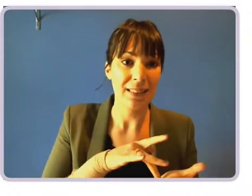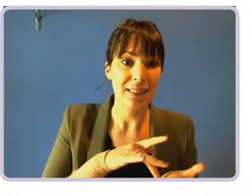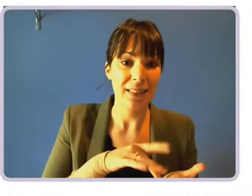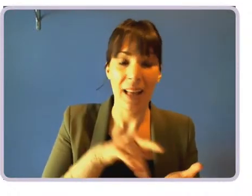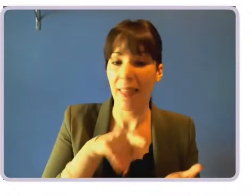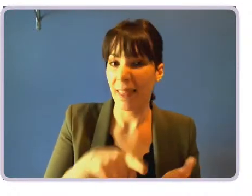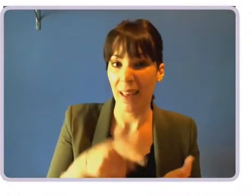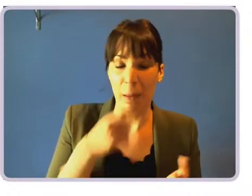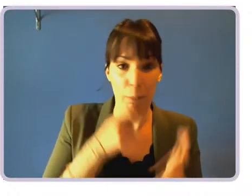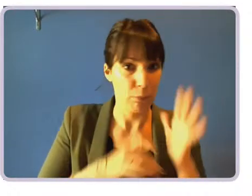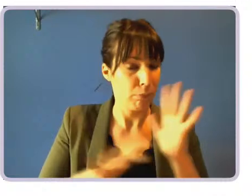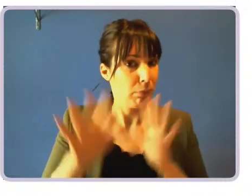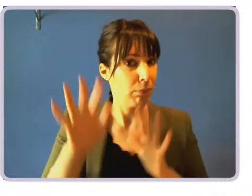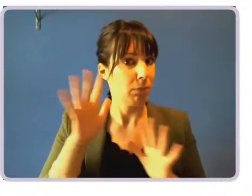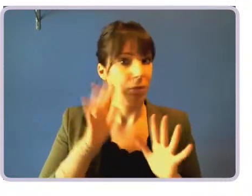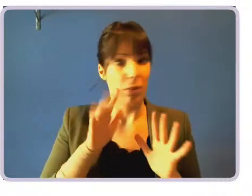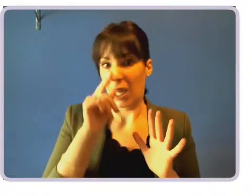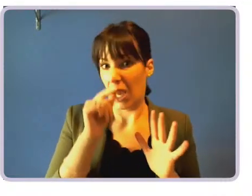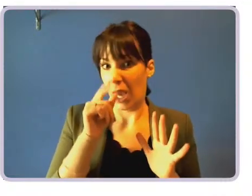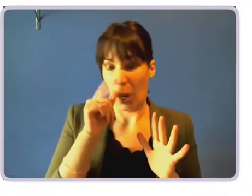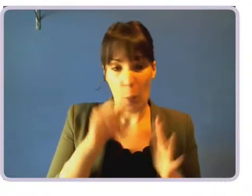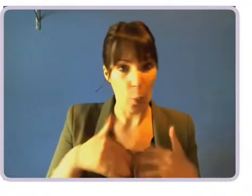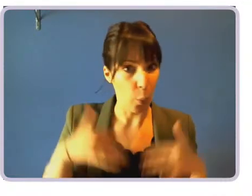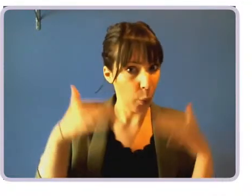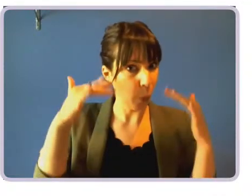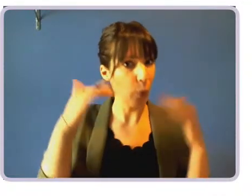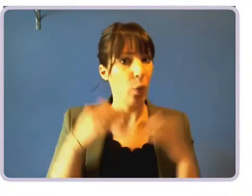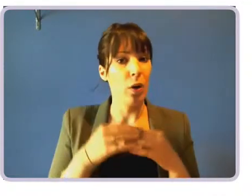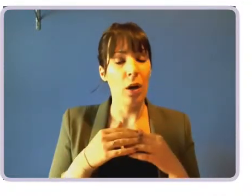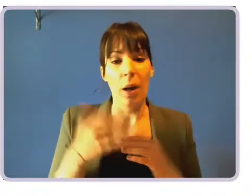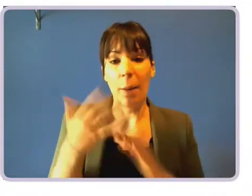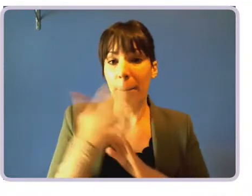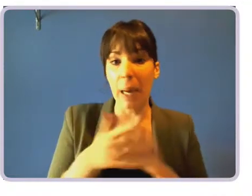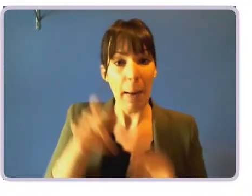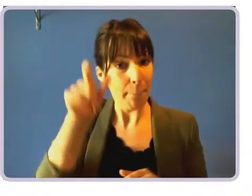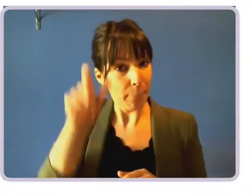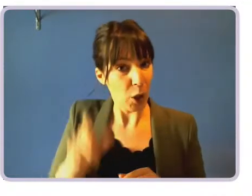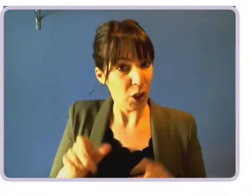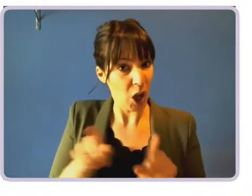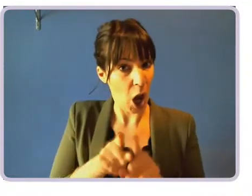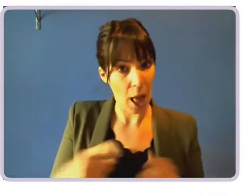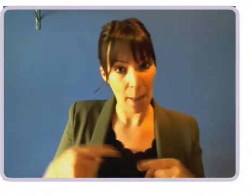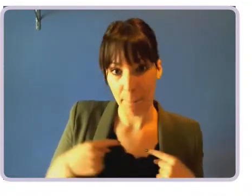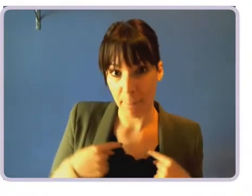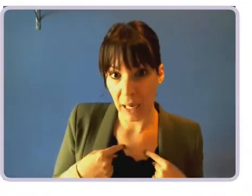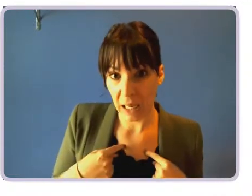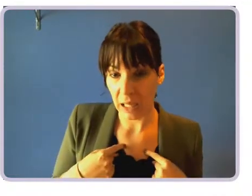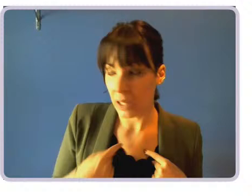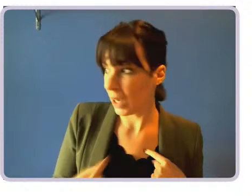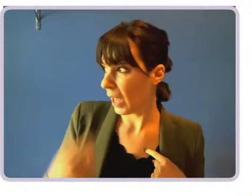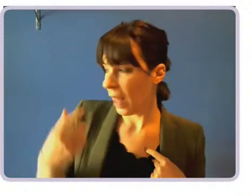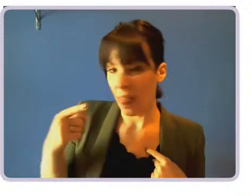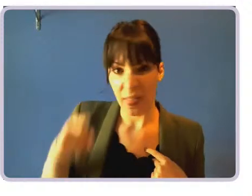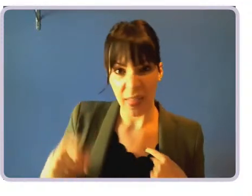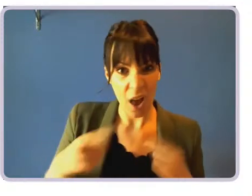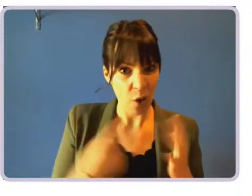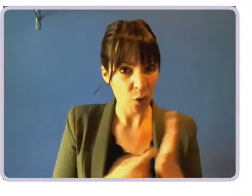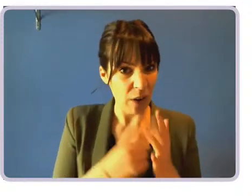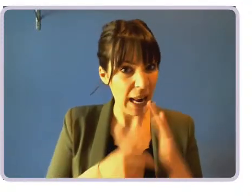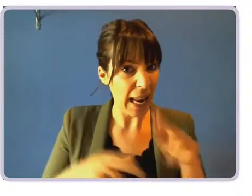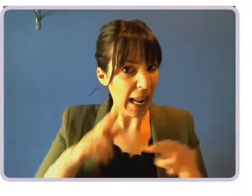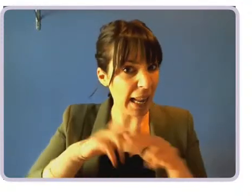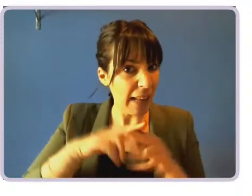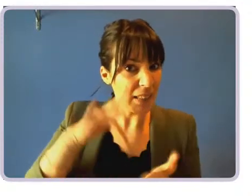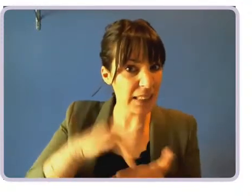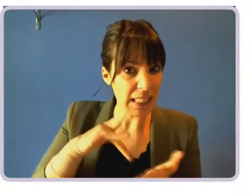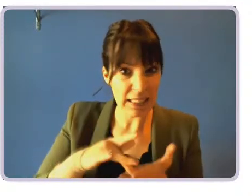somebody like me, where there is so much noise and hustle and bustle, and it can be